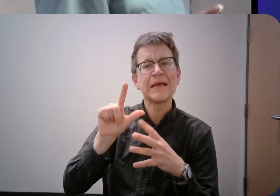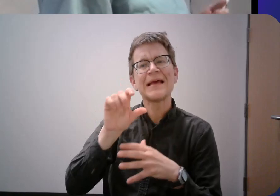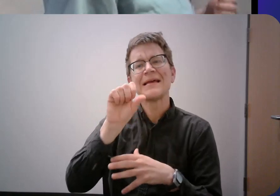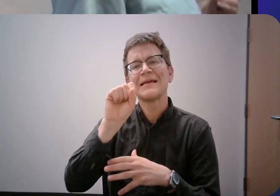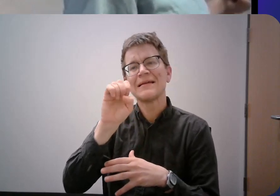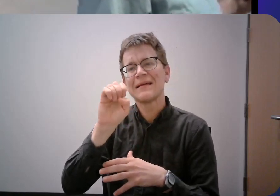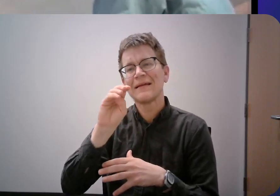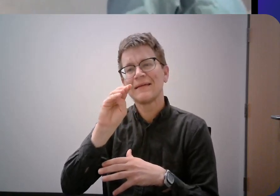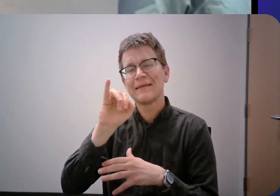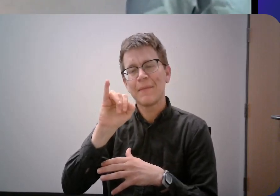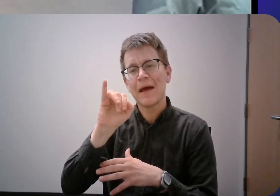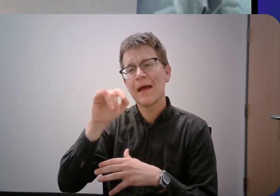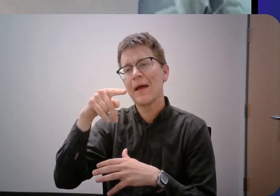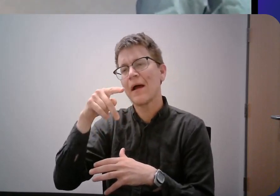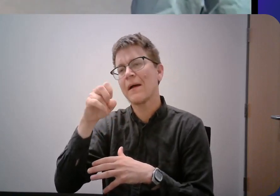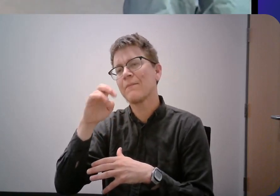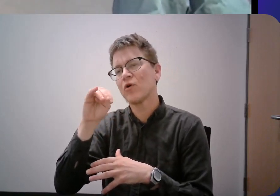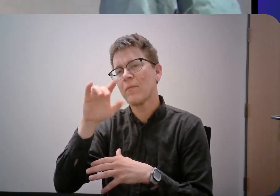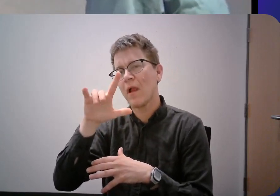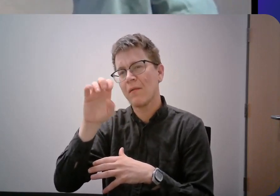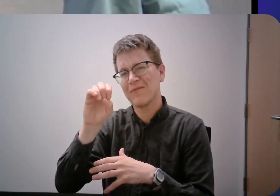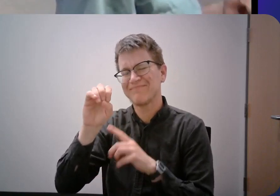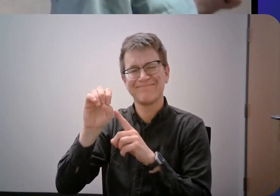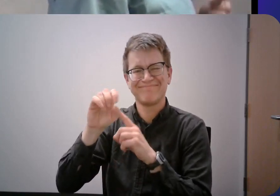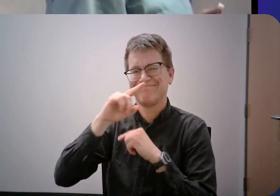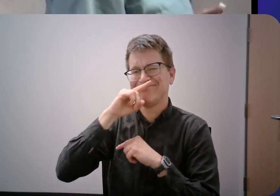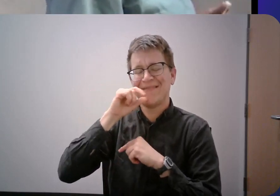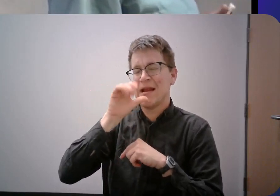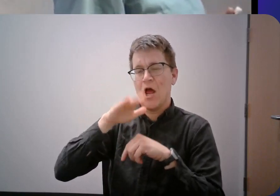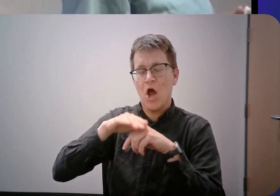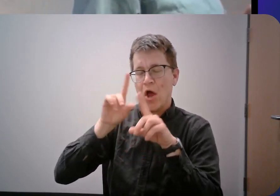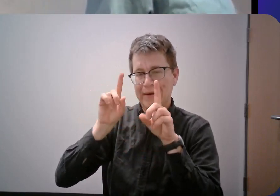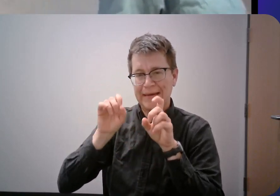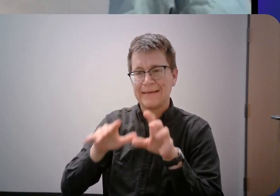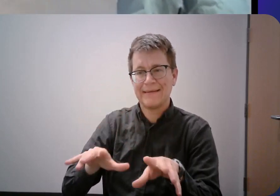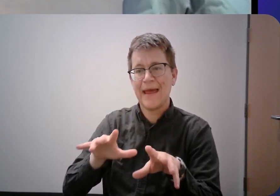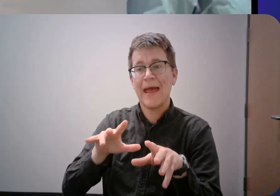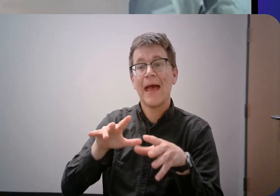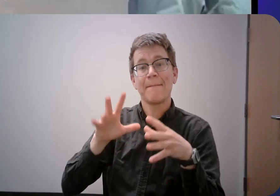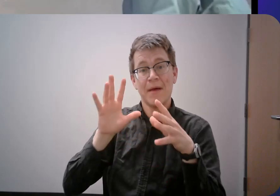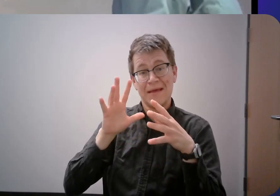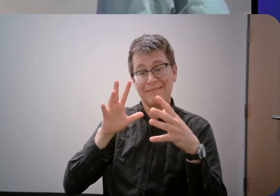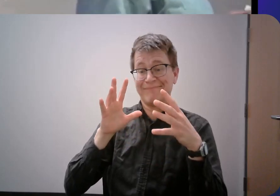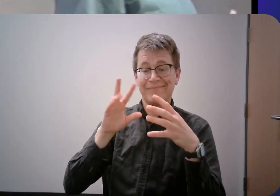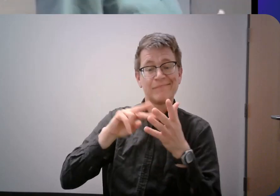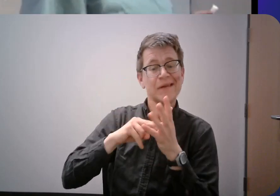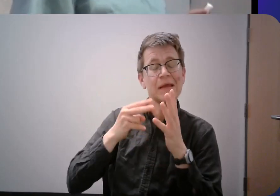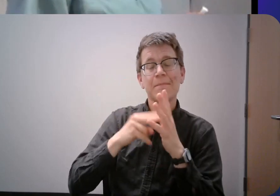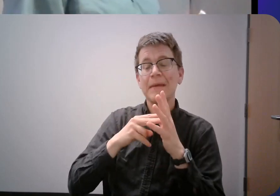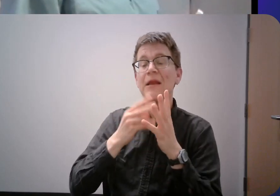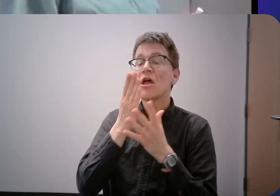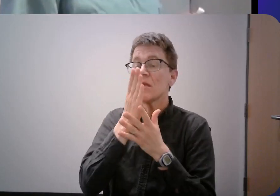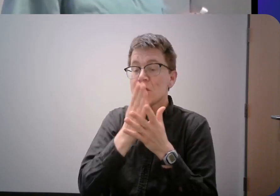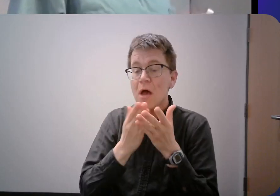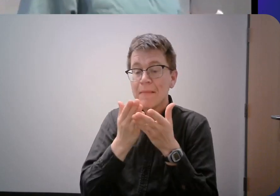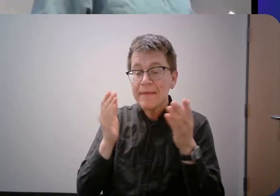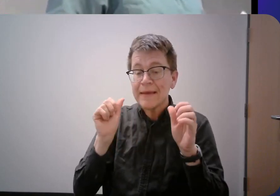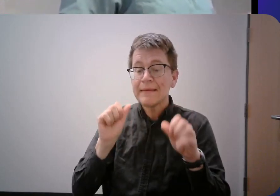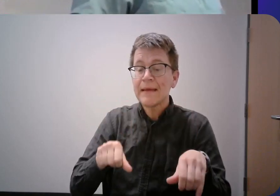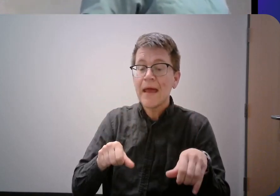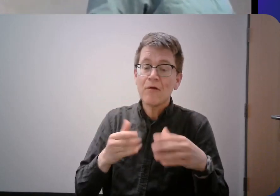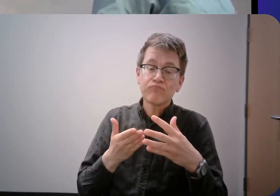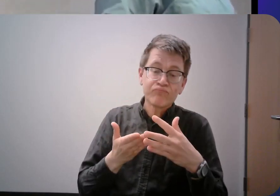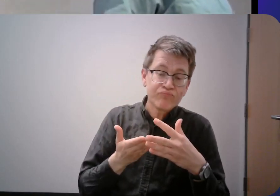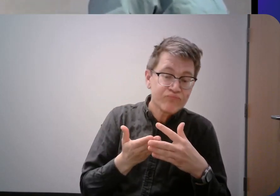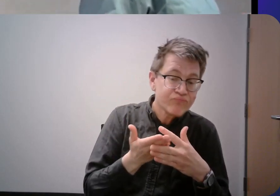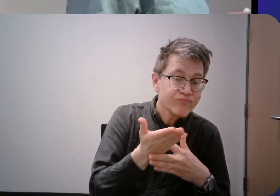out. Not everything can get into the cell. Not everything can get out of the cell. But certain things can come in. Most importantly, the